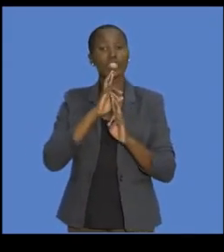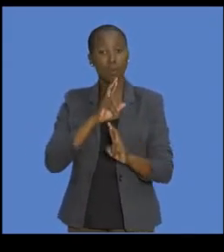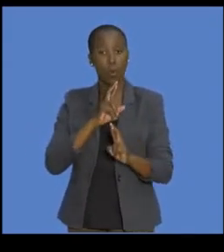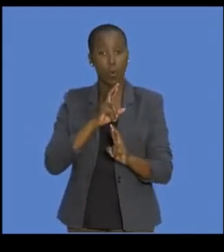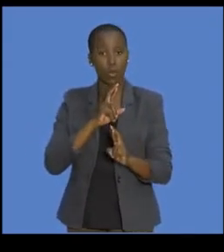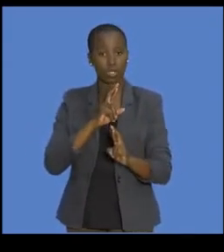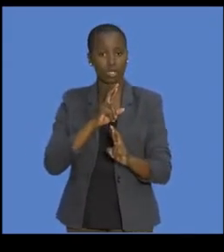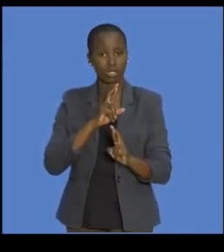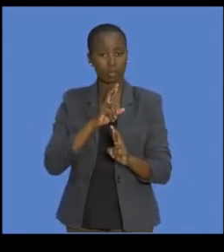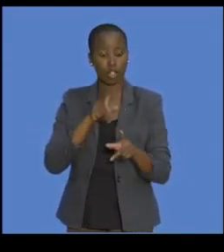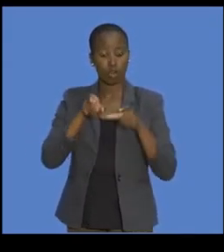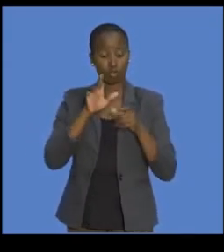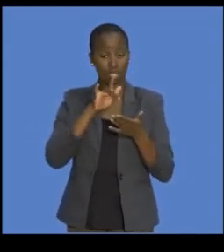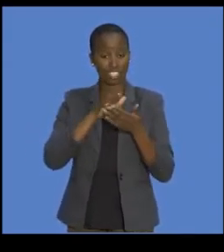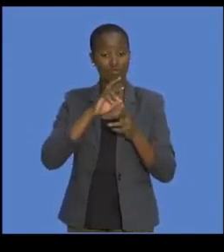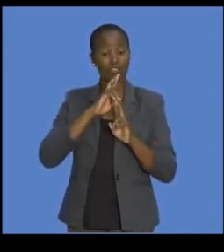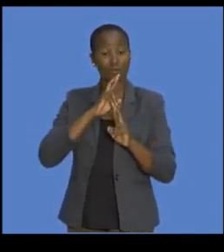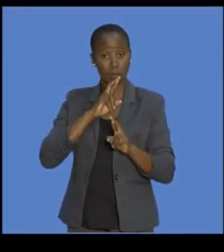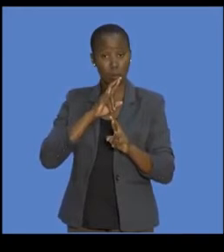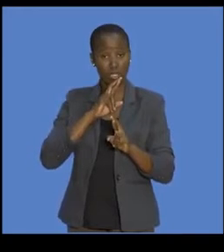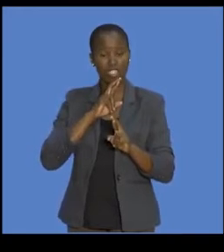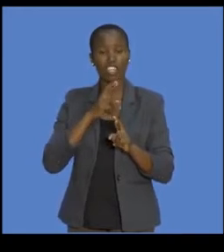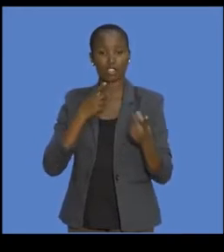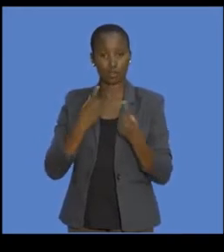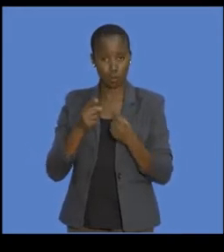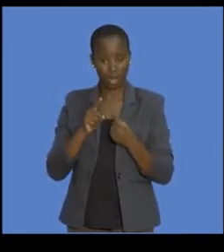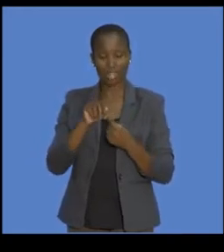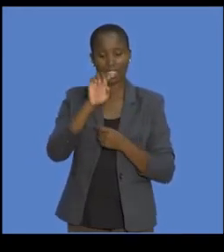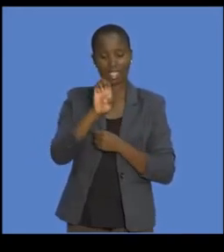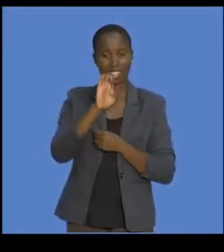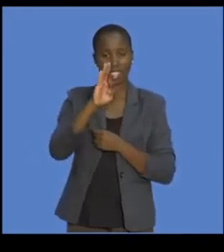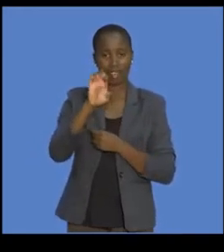control center will send out an effect. So we spoke about the effect now.